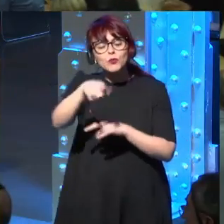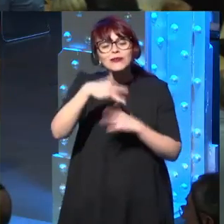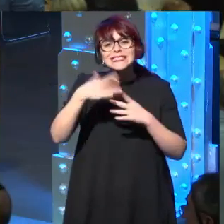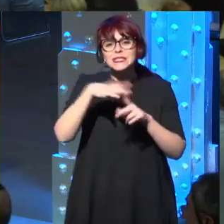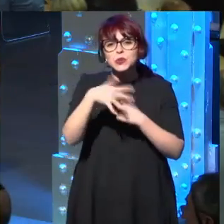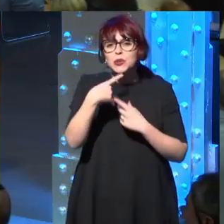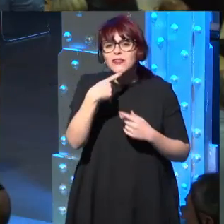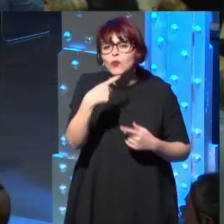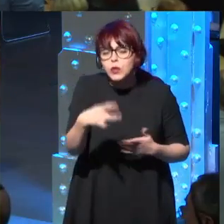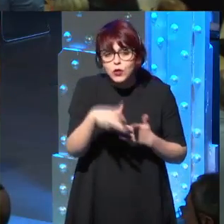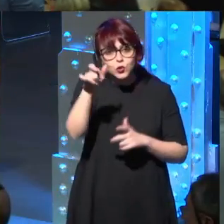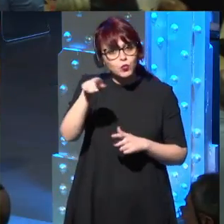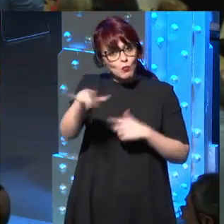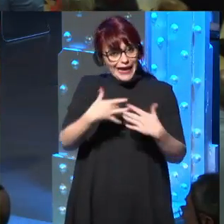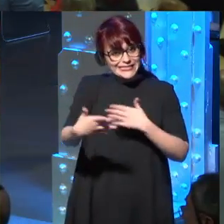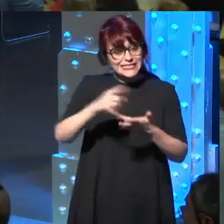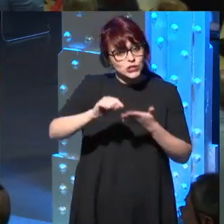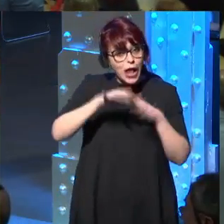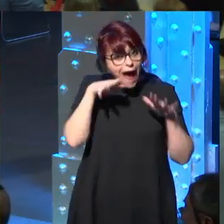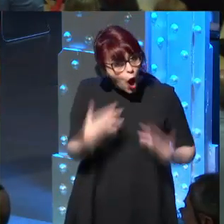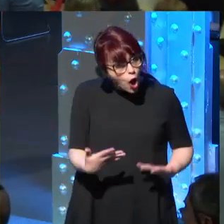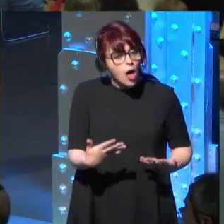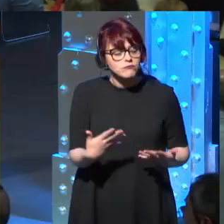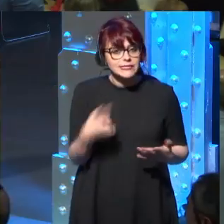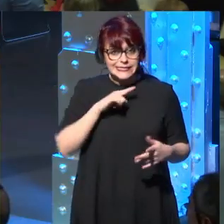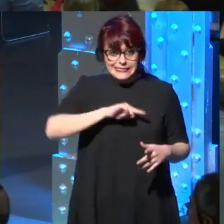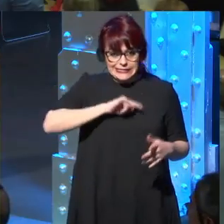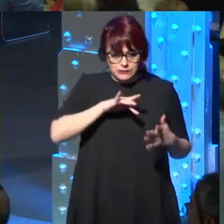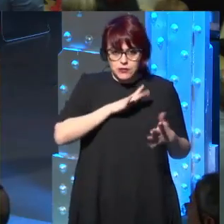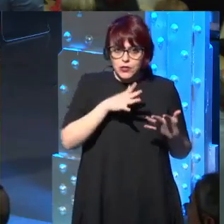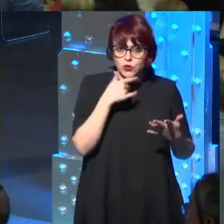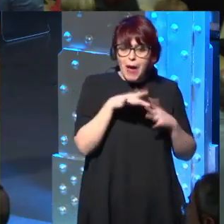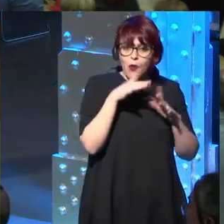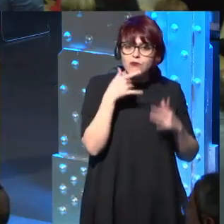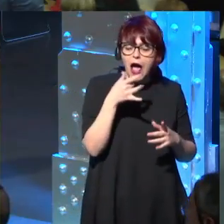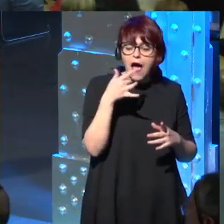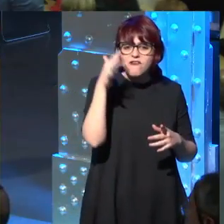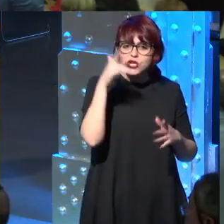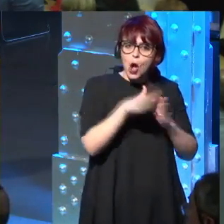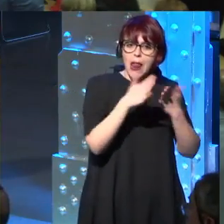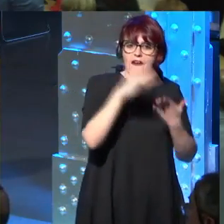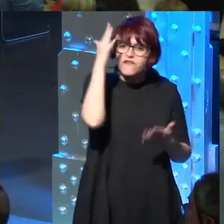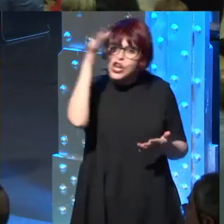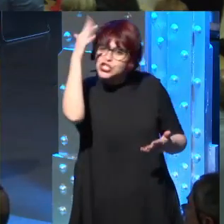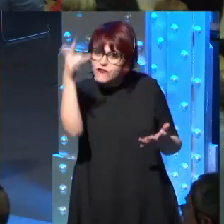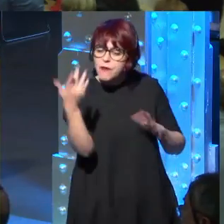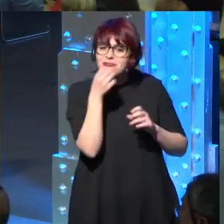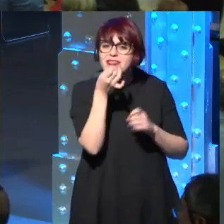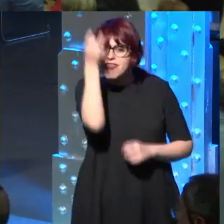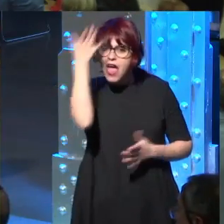countries of origin. My question is, what were your difficulties as a modern writer in such a